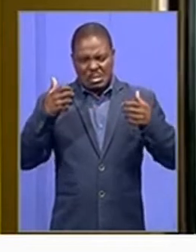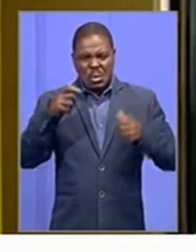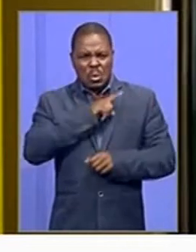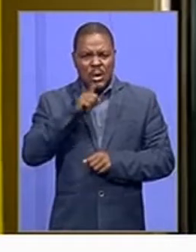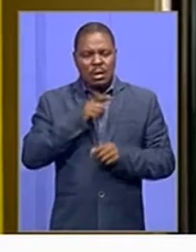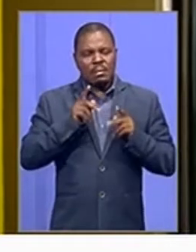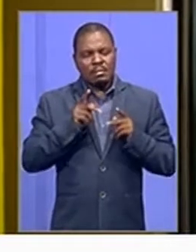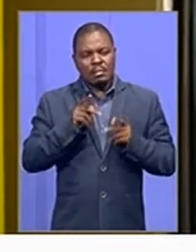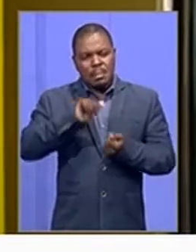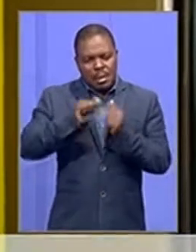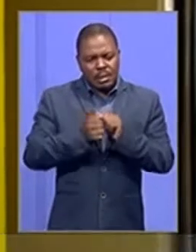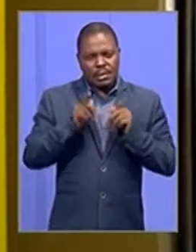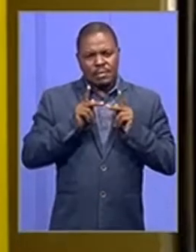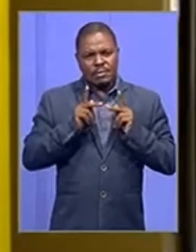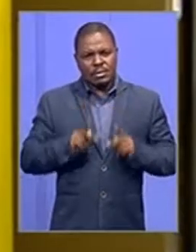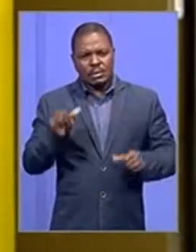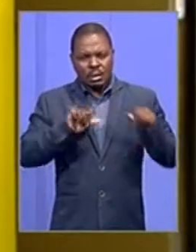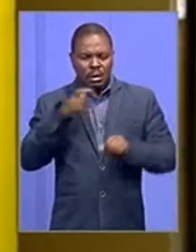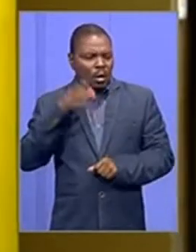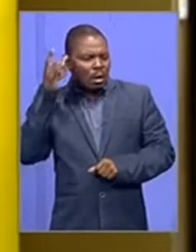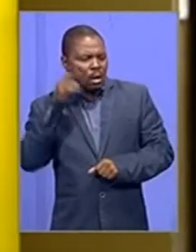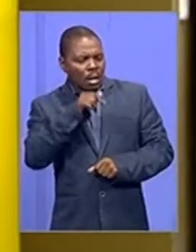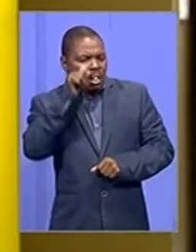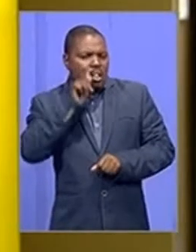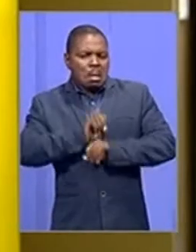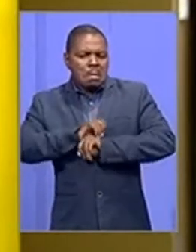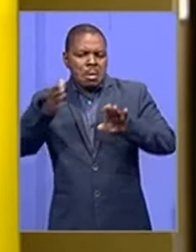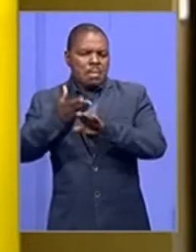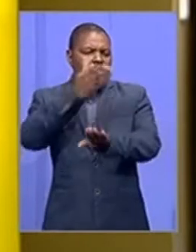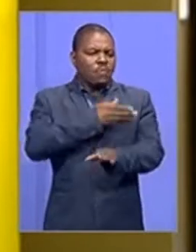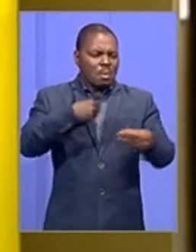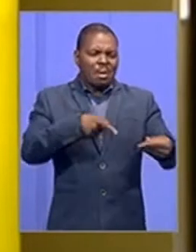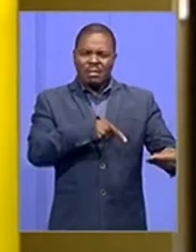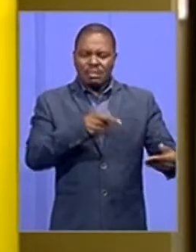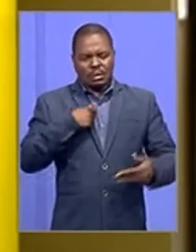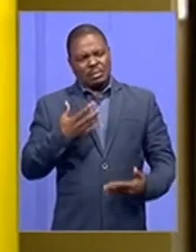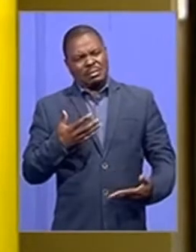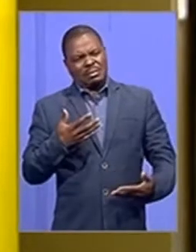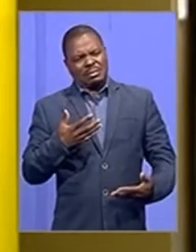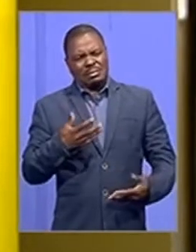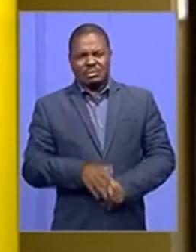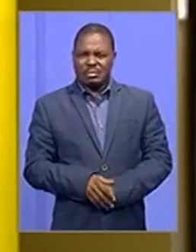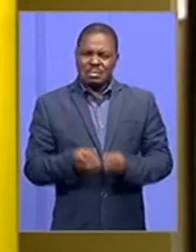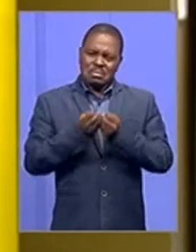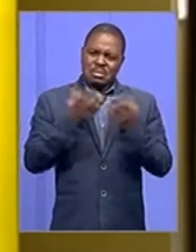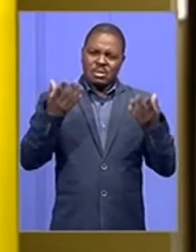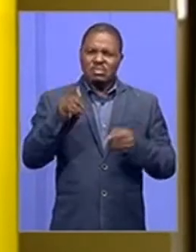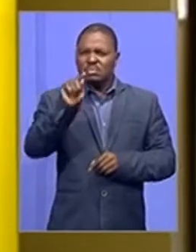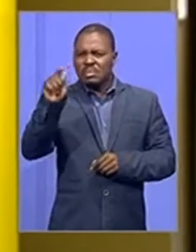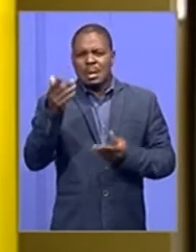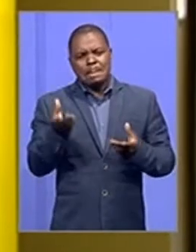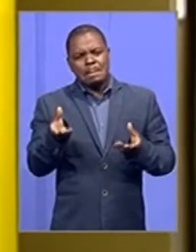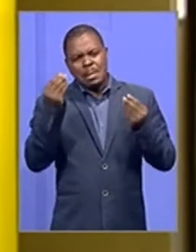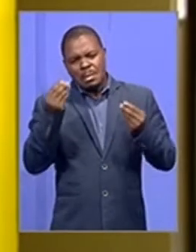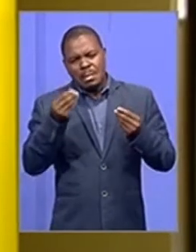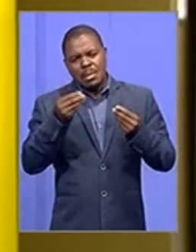and physics, to hear that both the papers had leaked. I was like, yo, most of the kids got quiz question papers